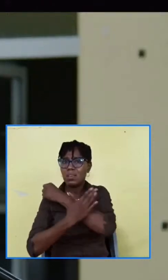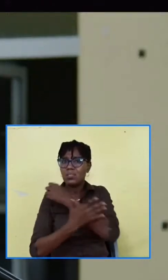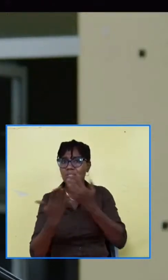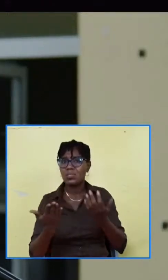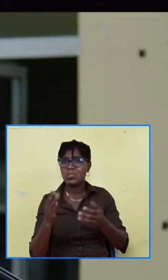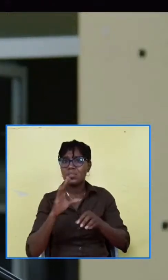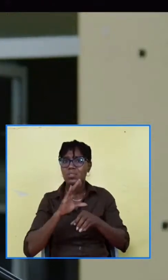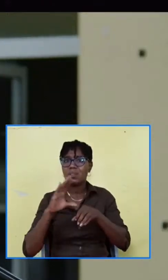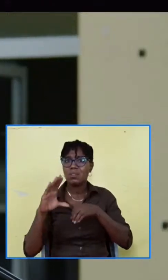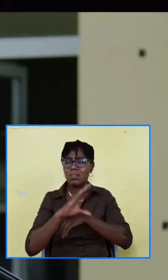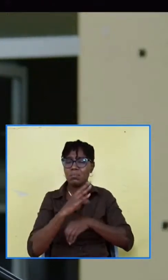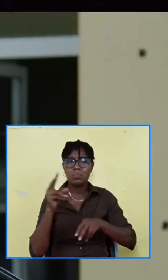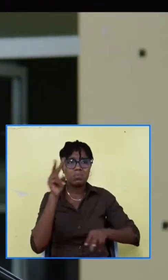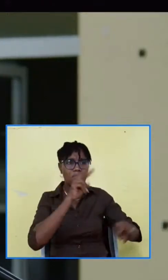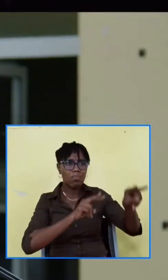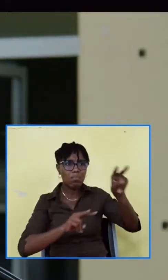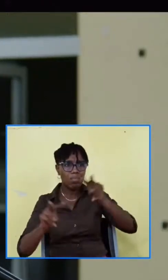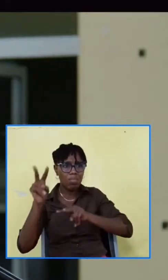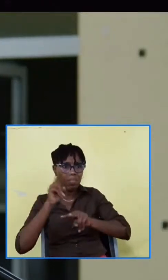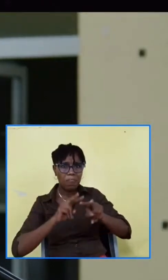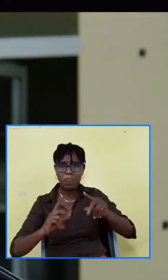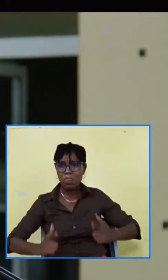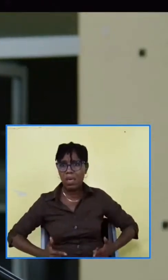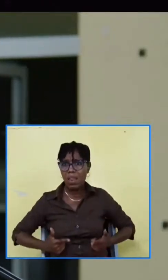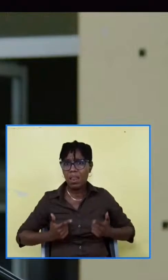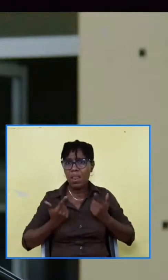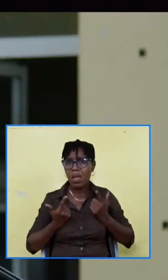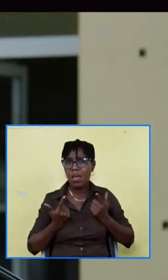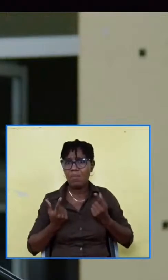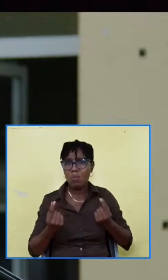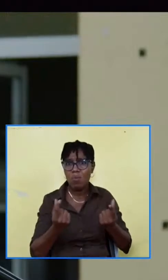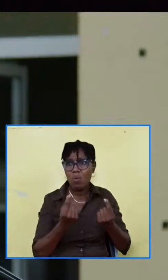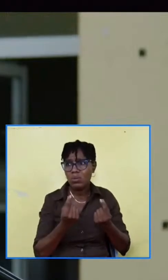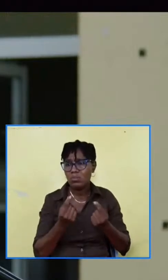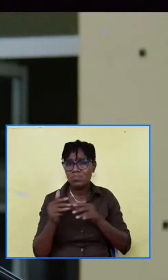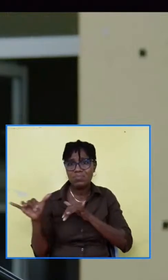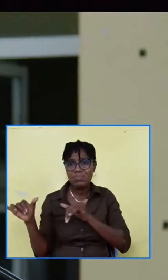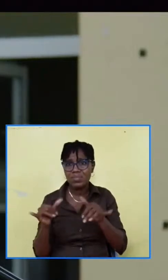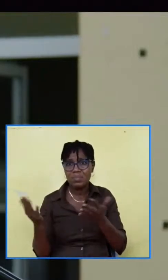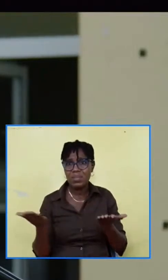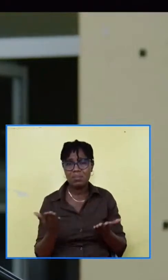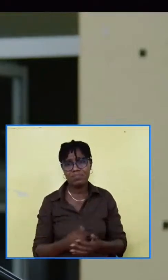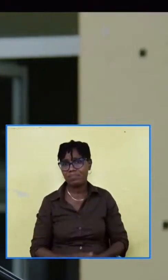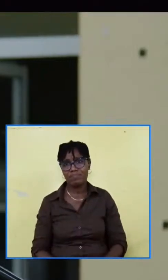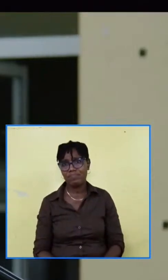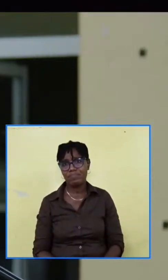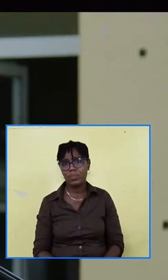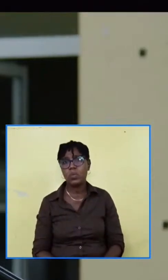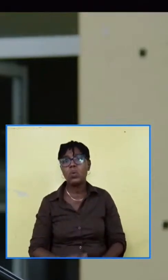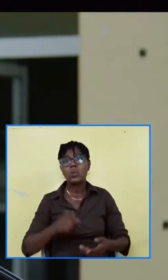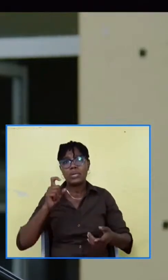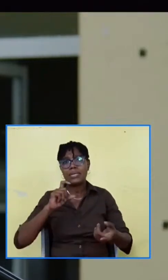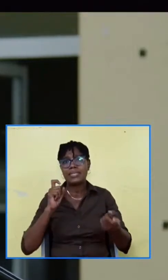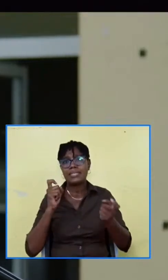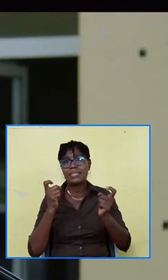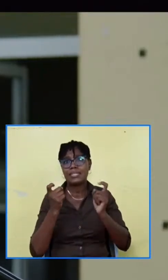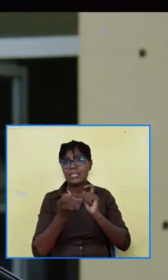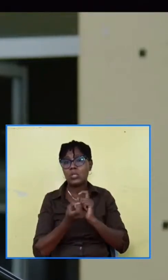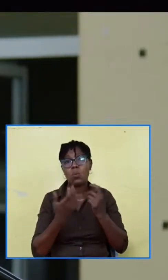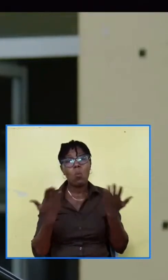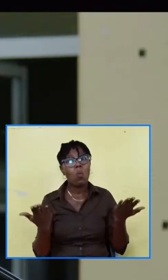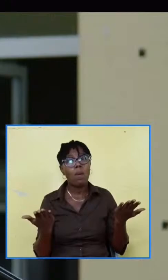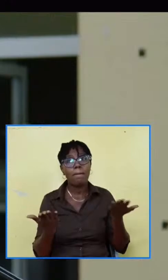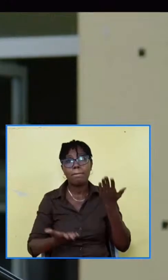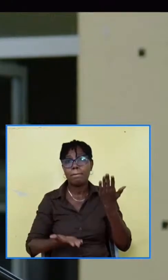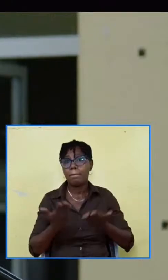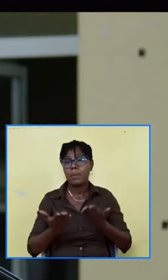And we have to maybe tighten our belts for a little bit to get to the next step. Or we may have a reality of what happened in Trinidad, Guyana,